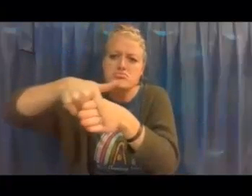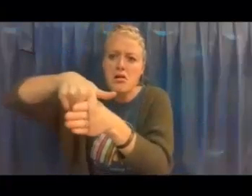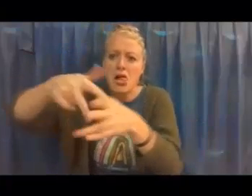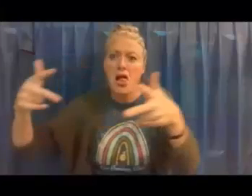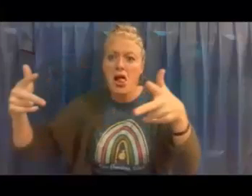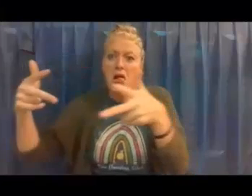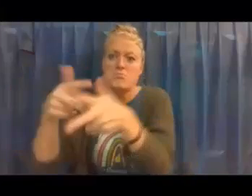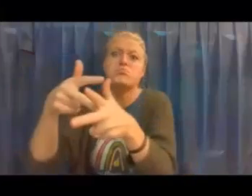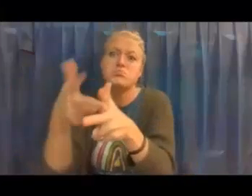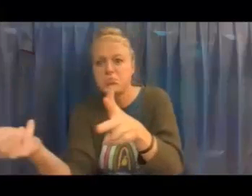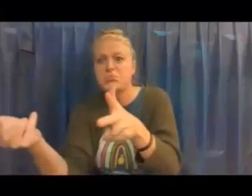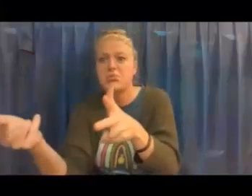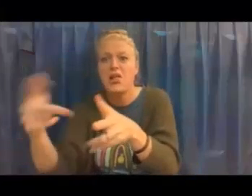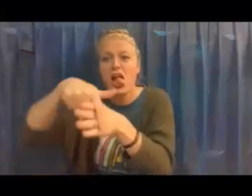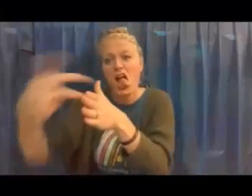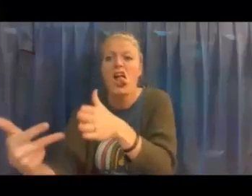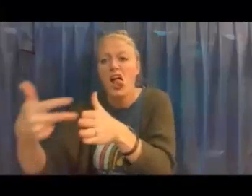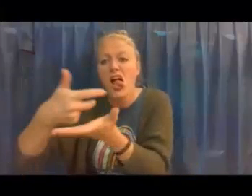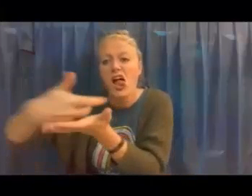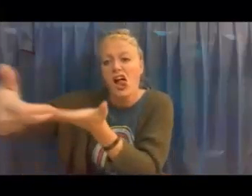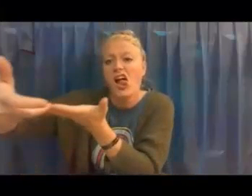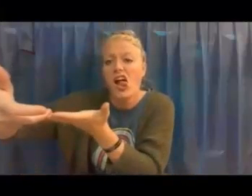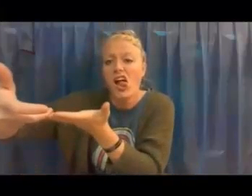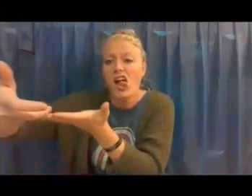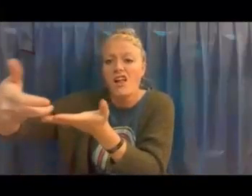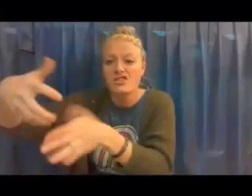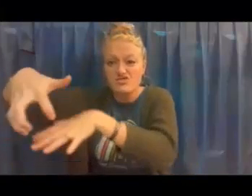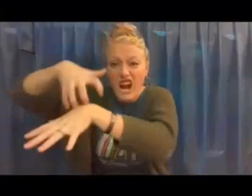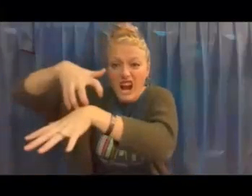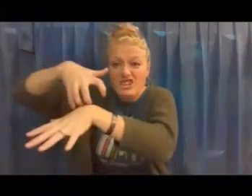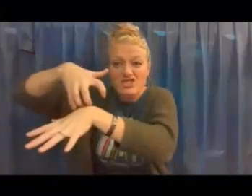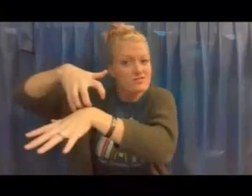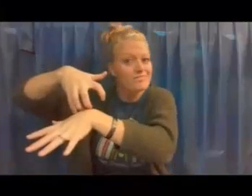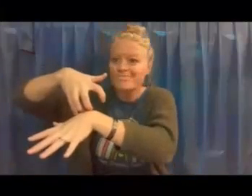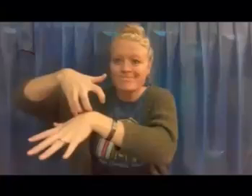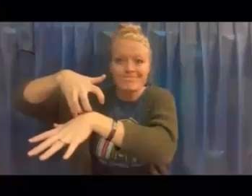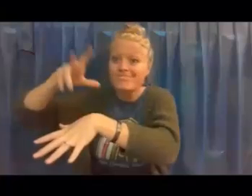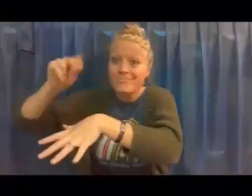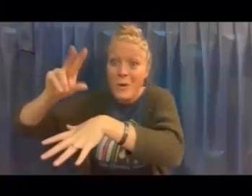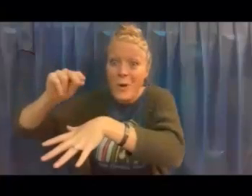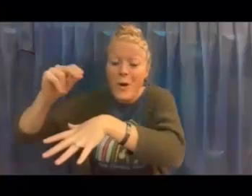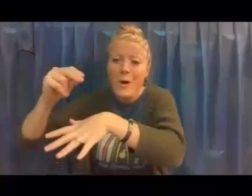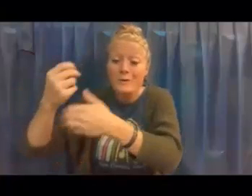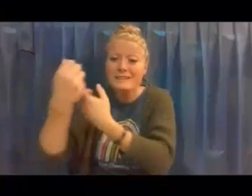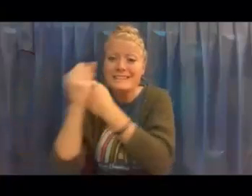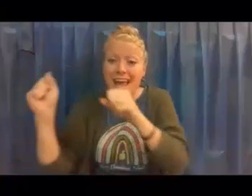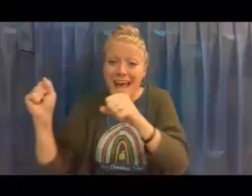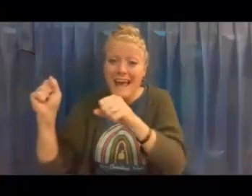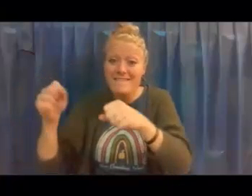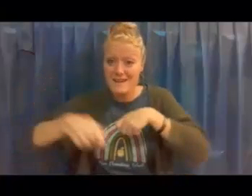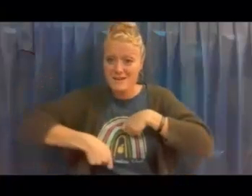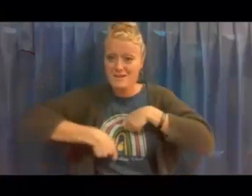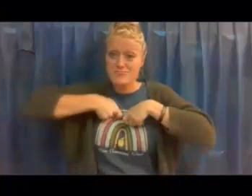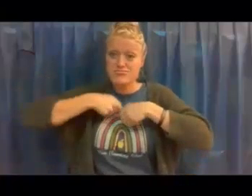when you're driving along, if there's an accident and you fall off, you don't want to